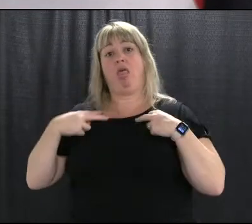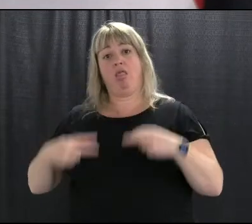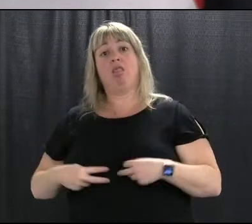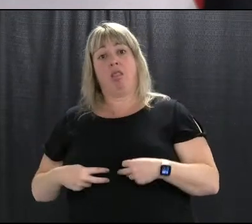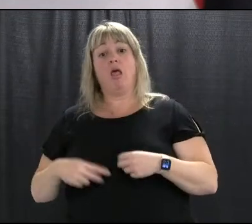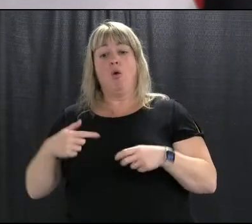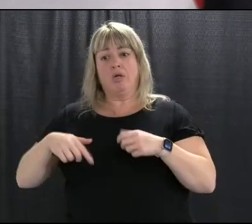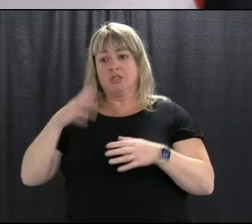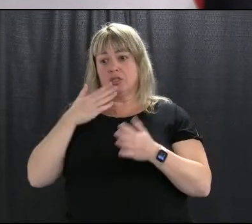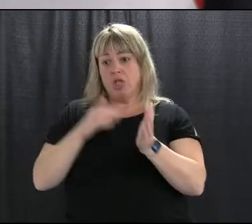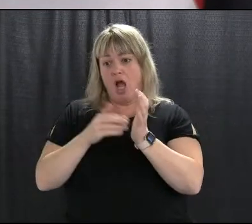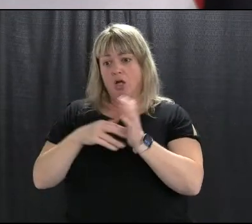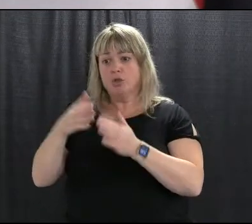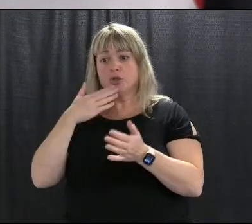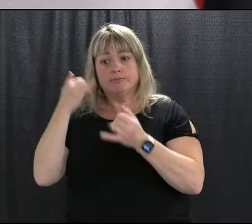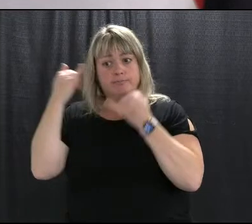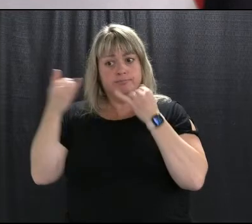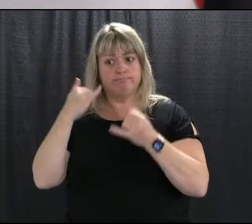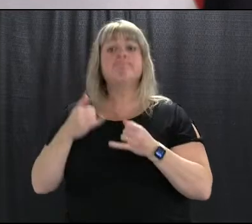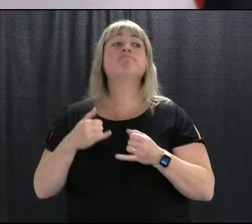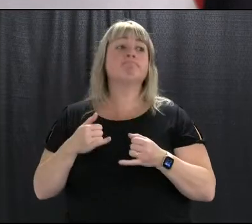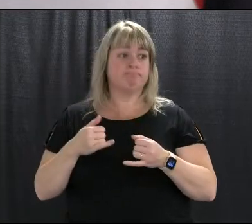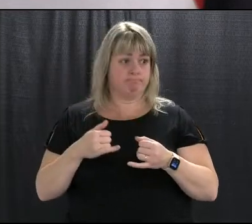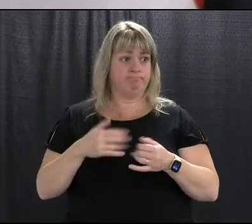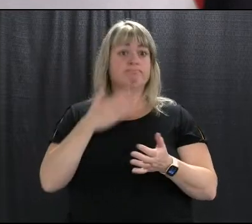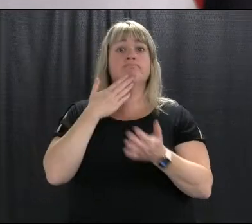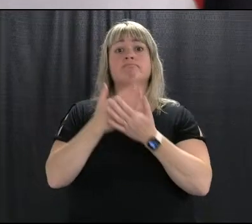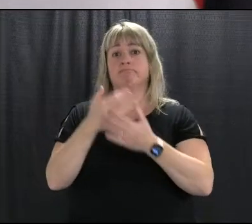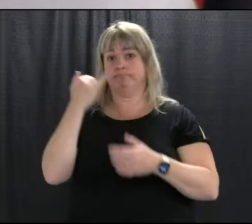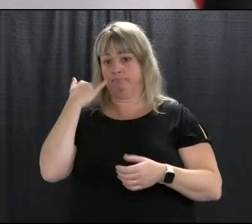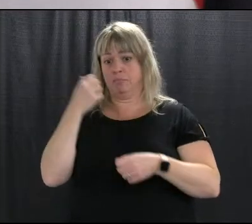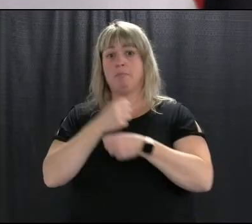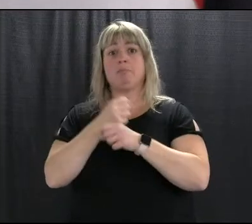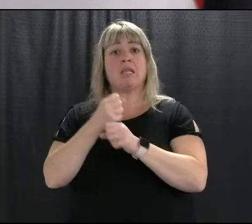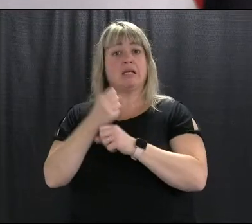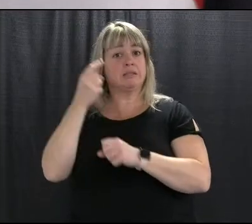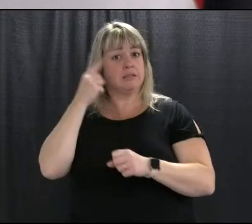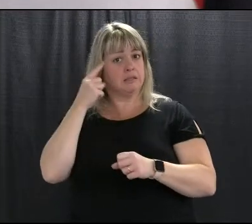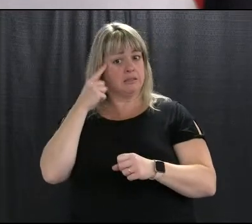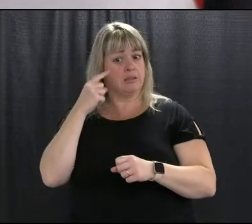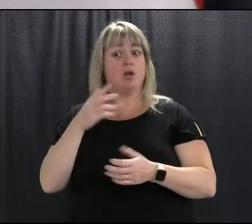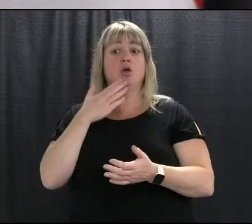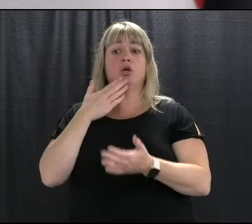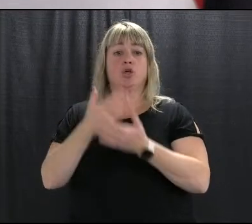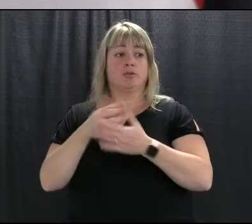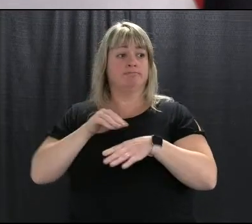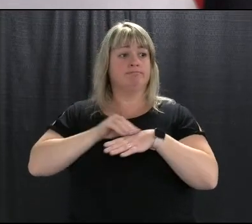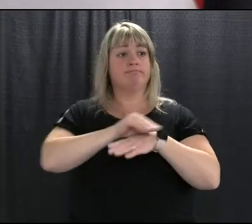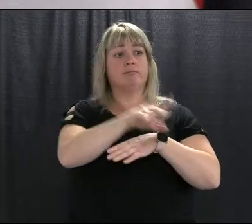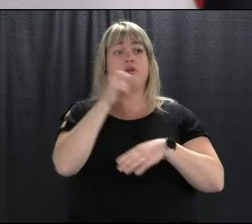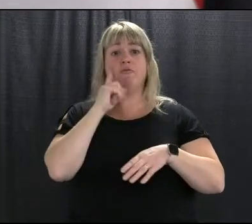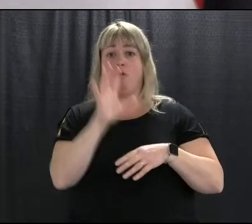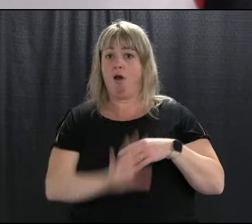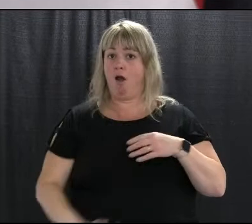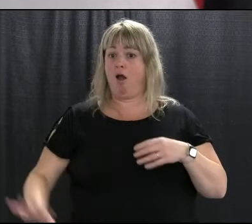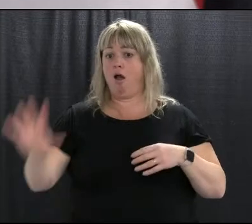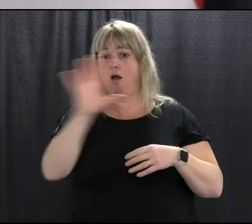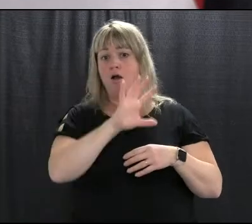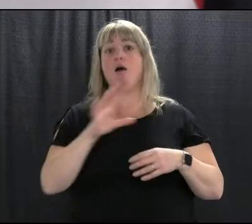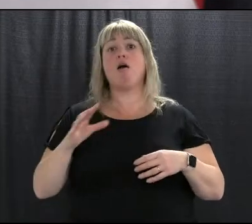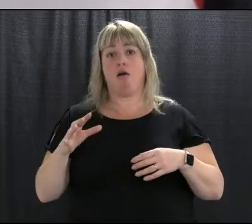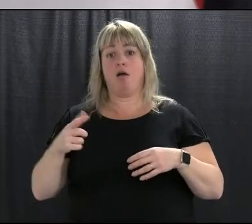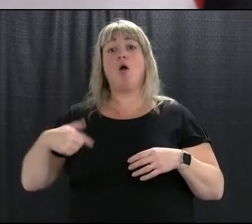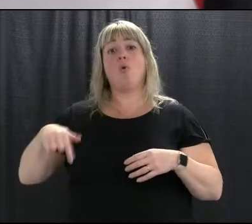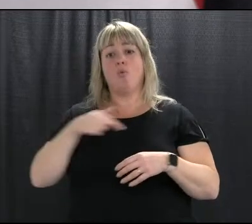those initiatives are feasible in the current system and will actually have a big effect. But where